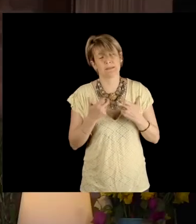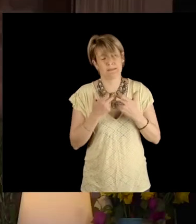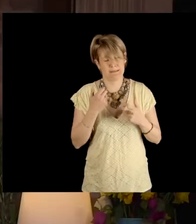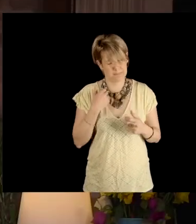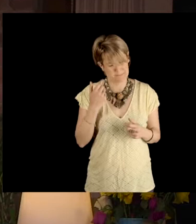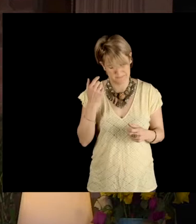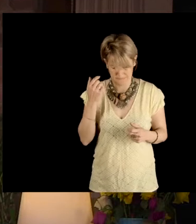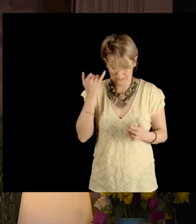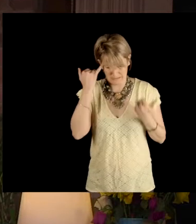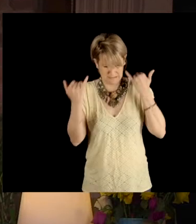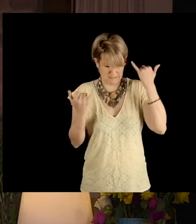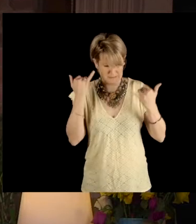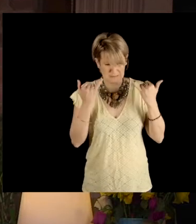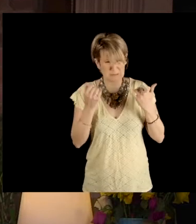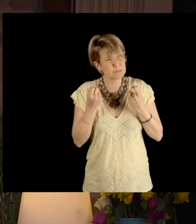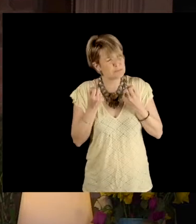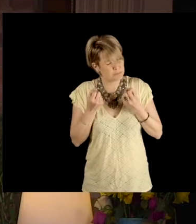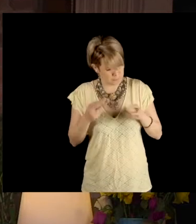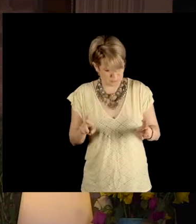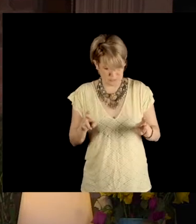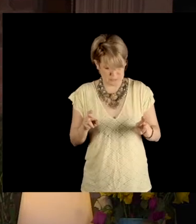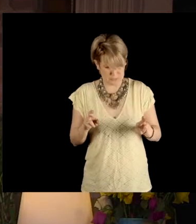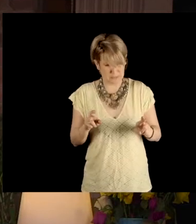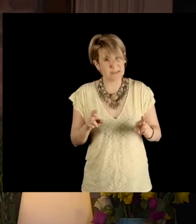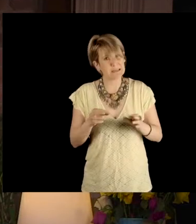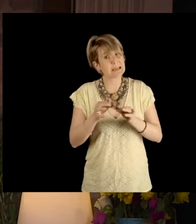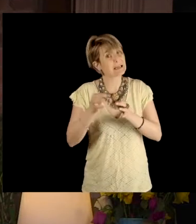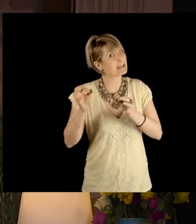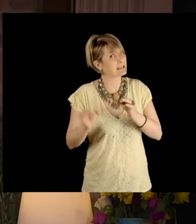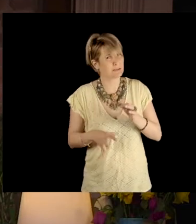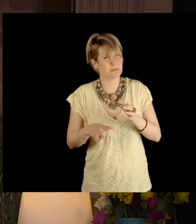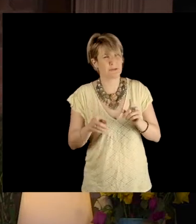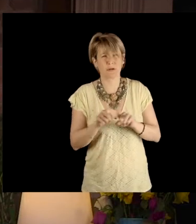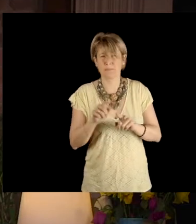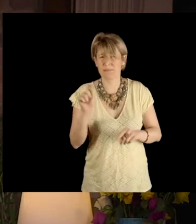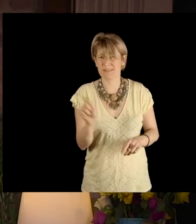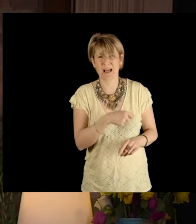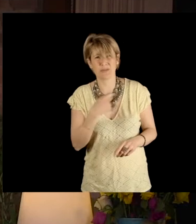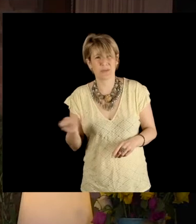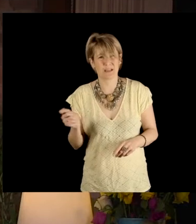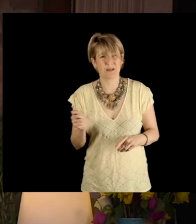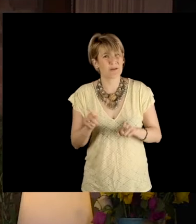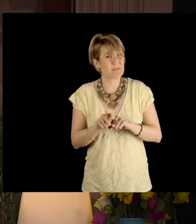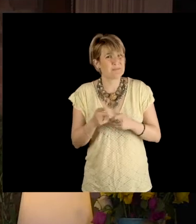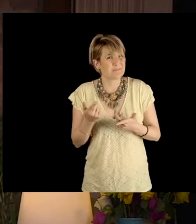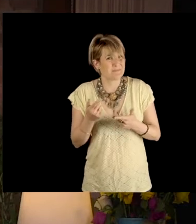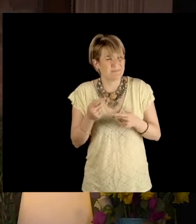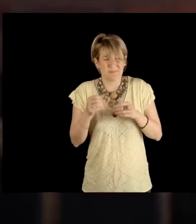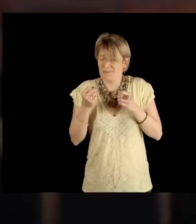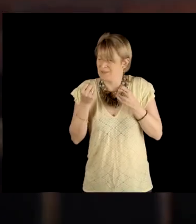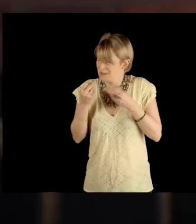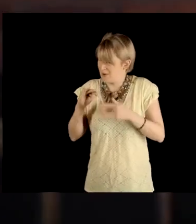enough to see things directly. We perceive things directly with its, I think, as a result.